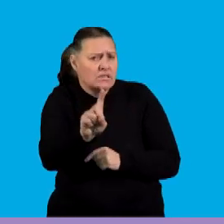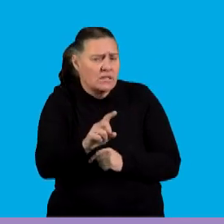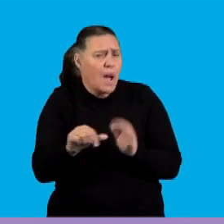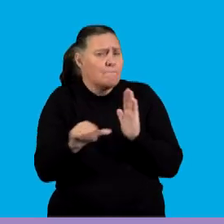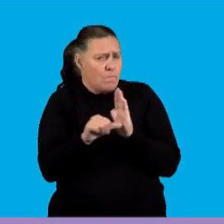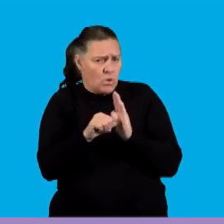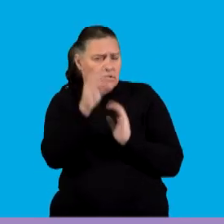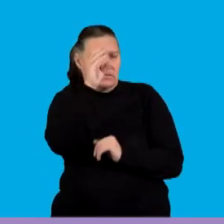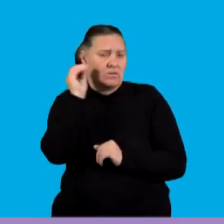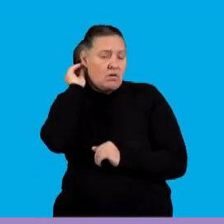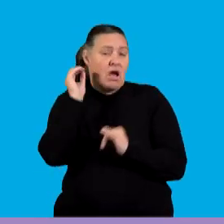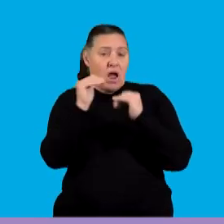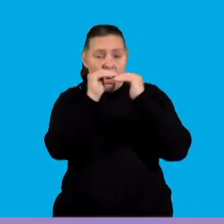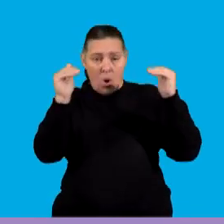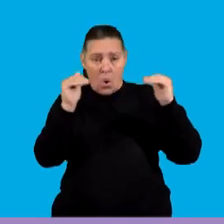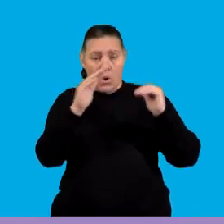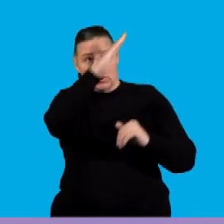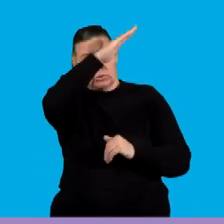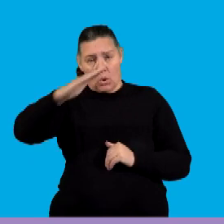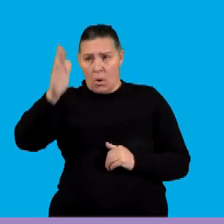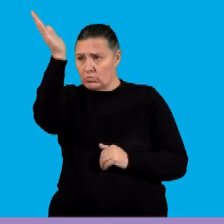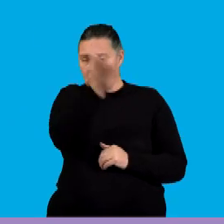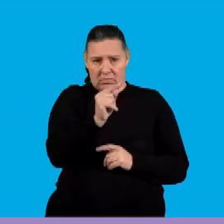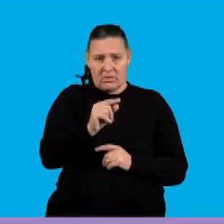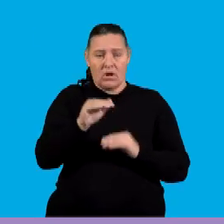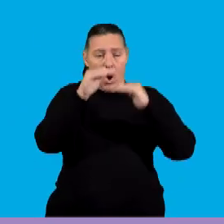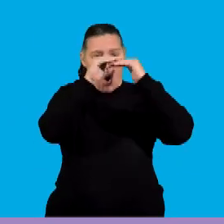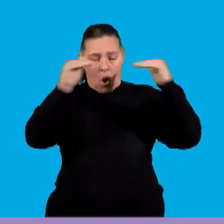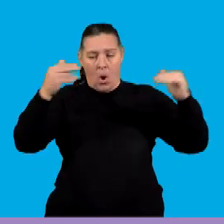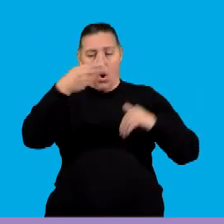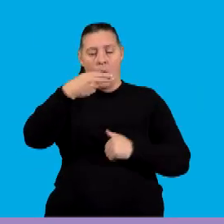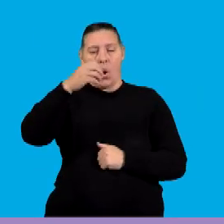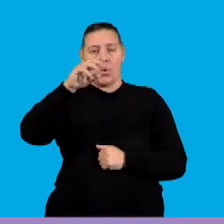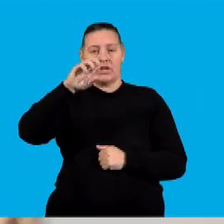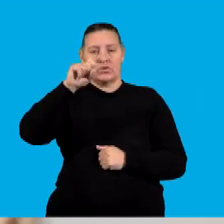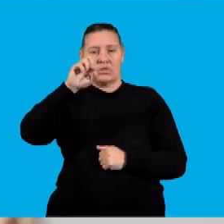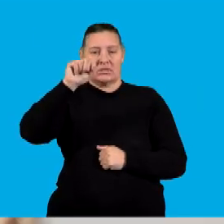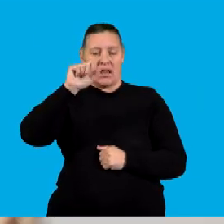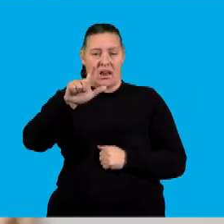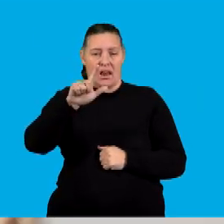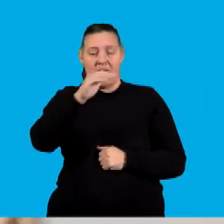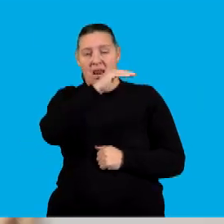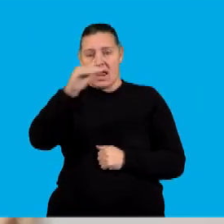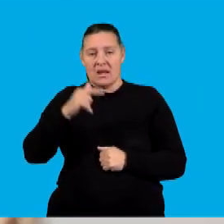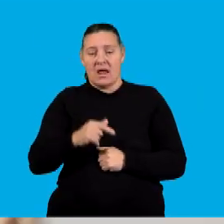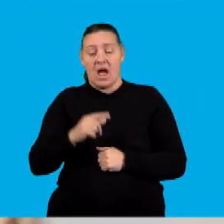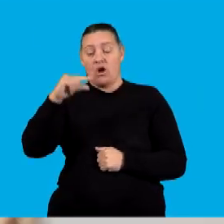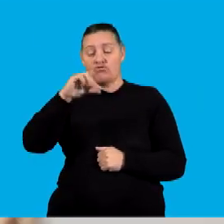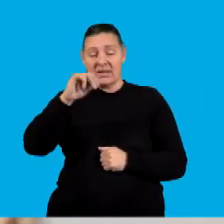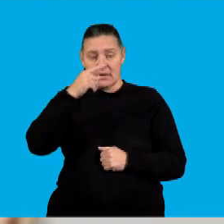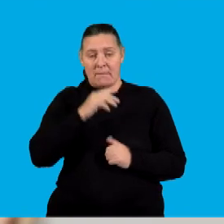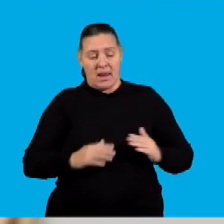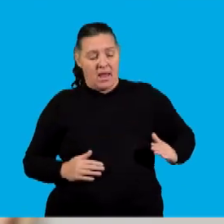a line with no slope is a horizontal line. Remember, gradient means slope. So